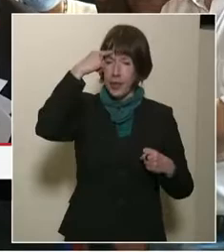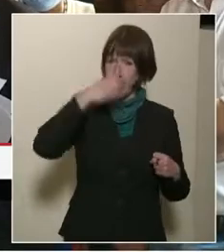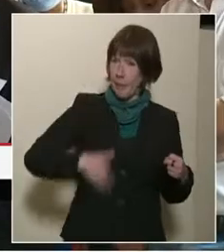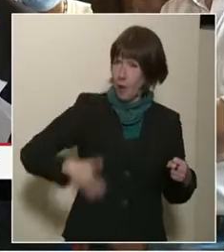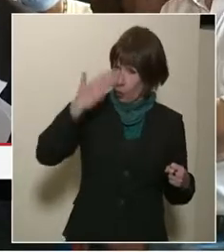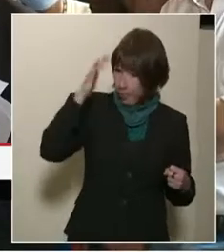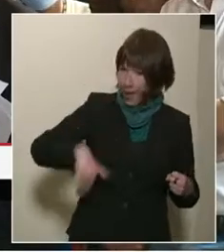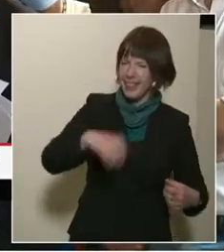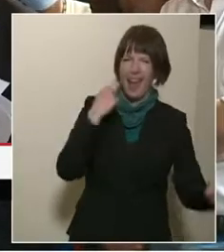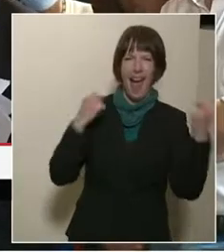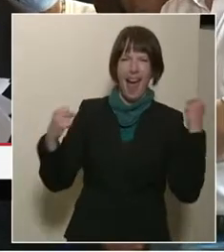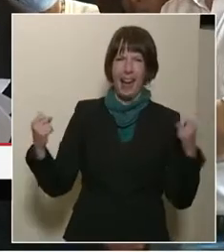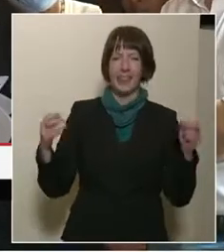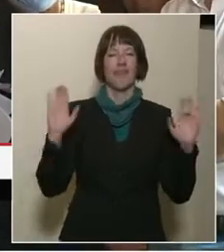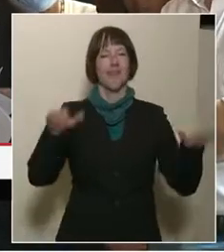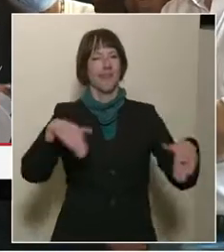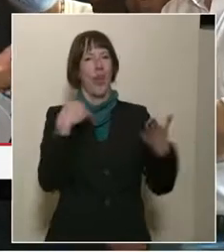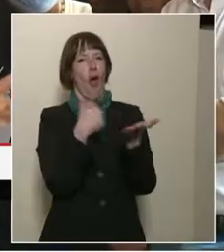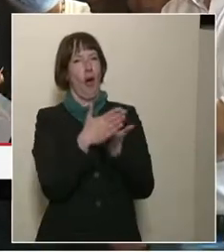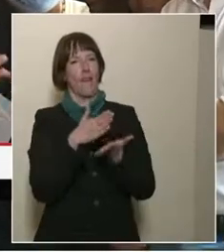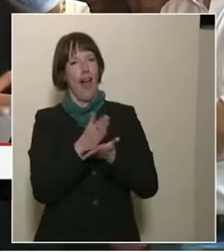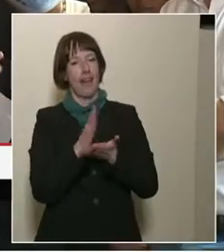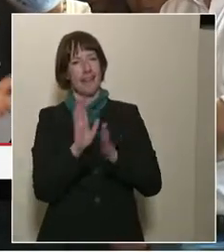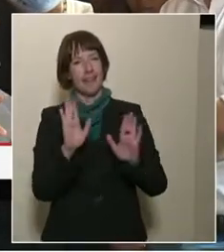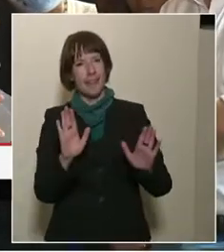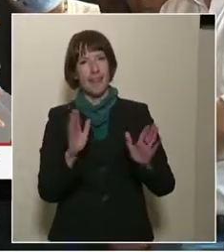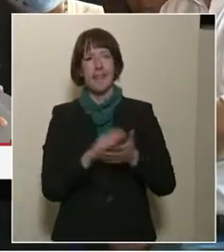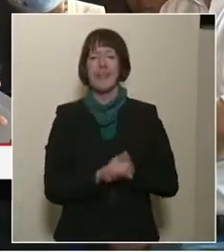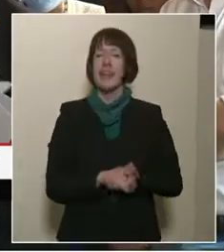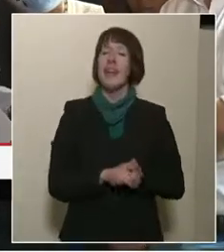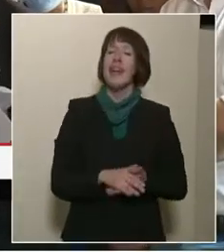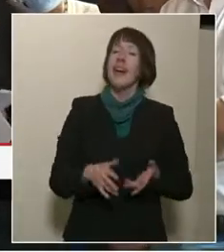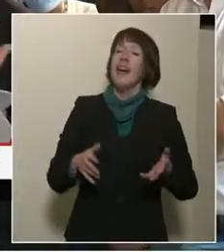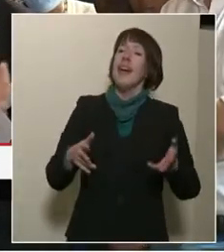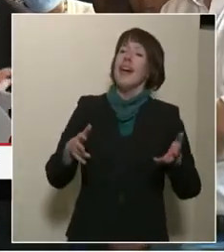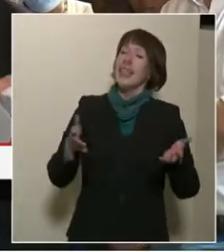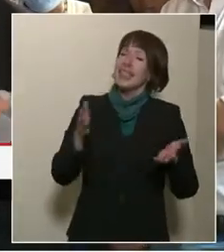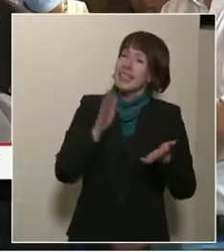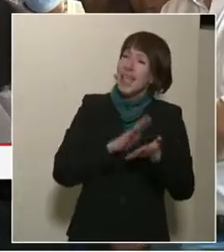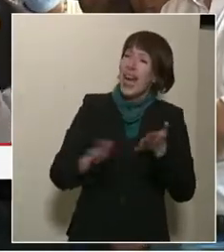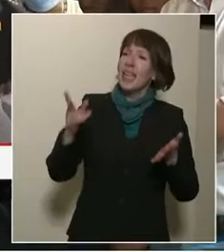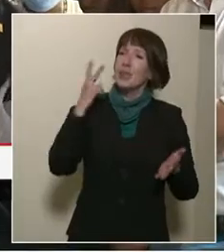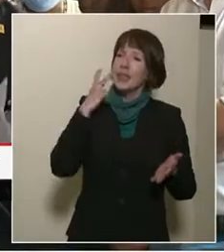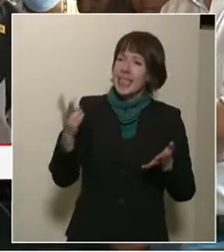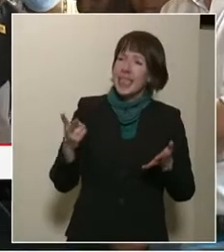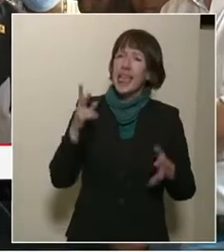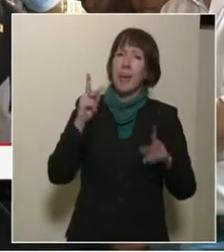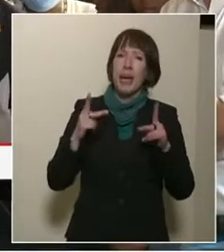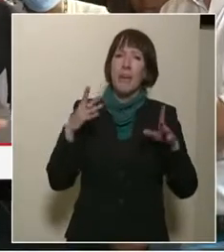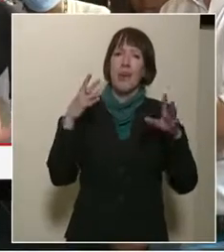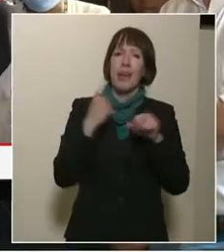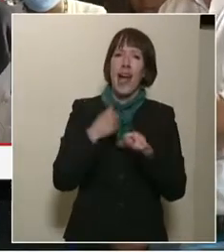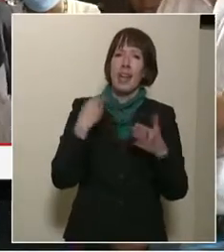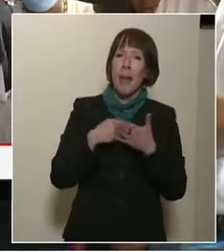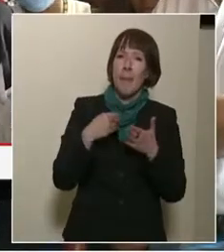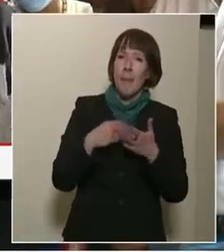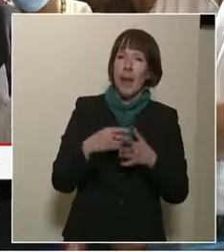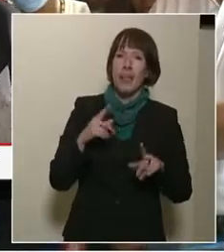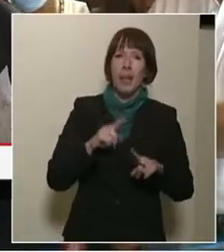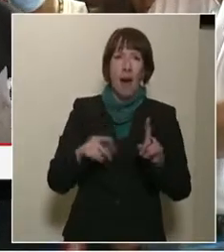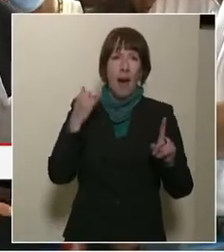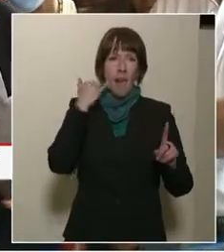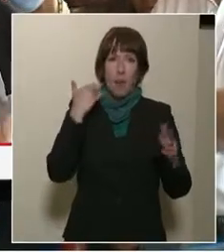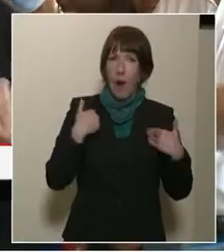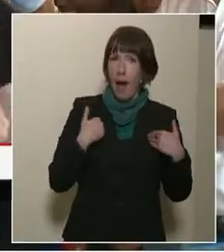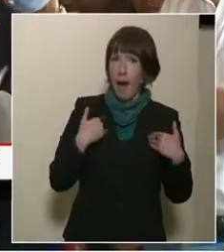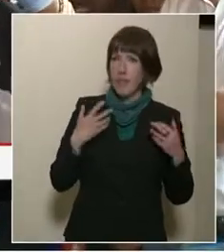that? All right. Now, listen, it's nice to come and see that people got money. But then if you see they got money, then you're